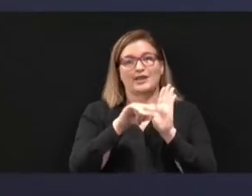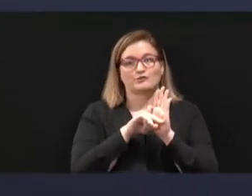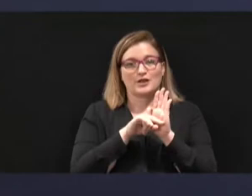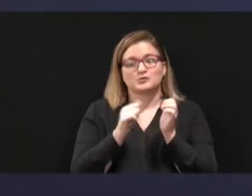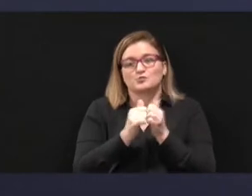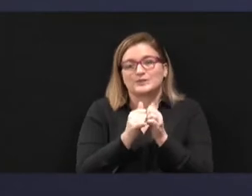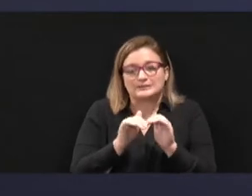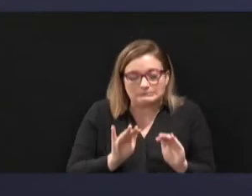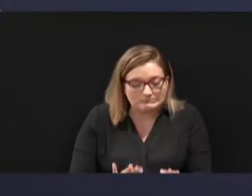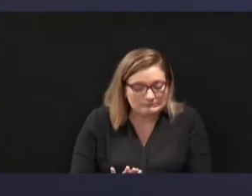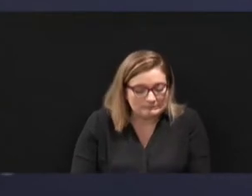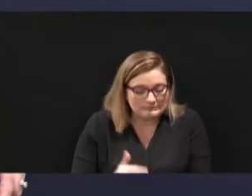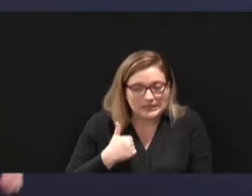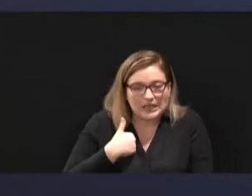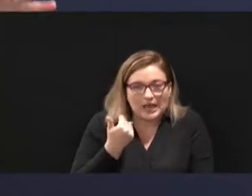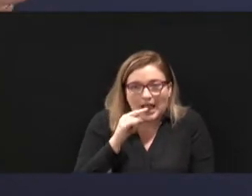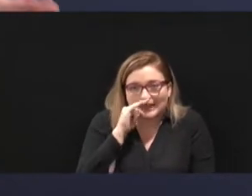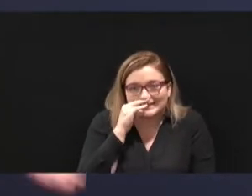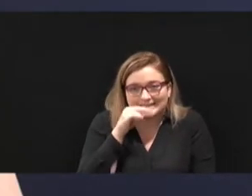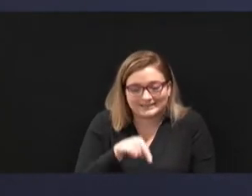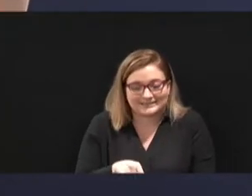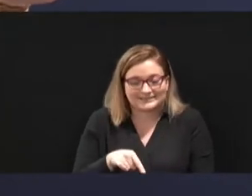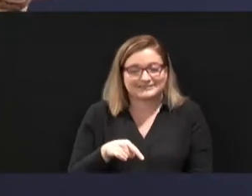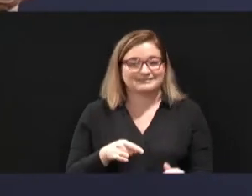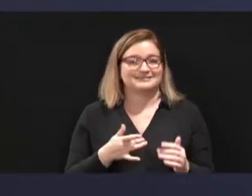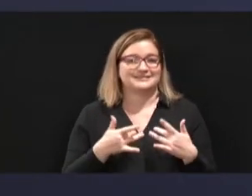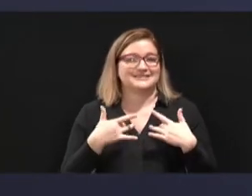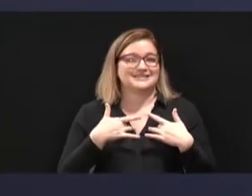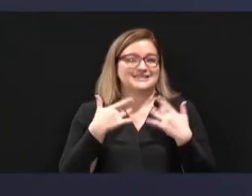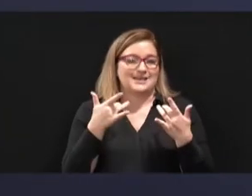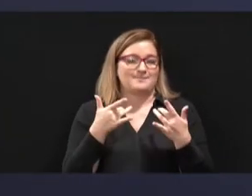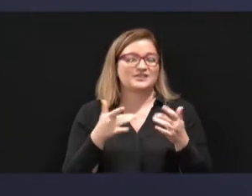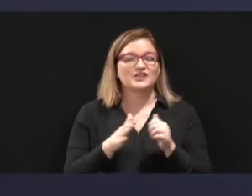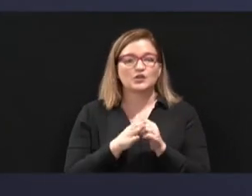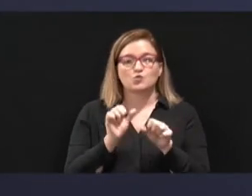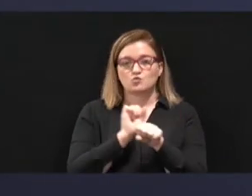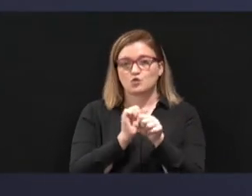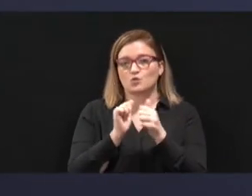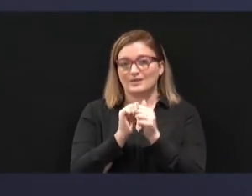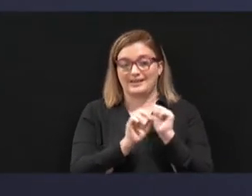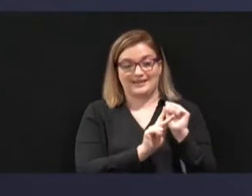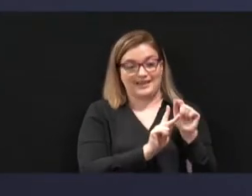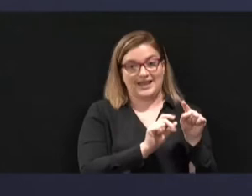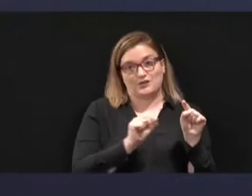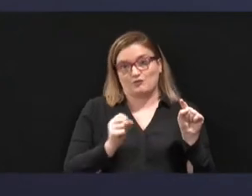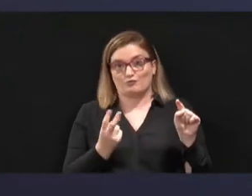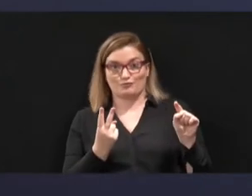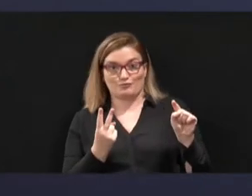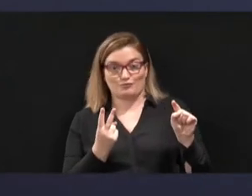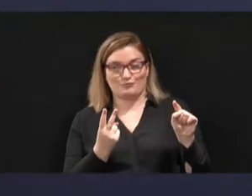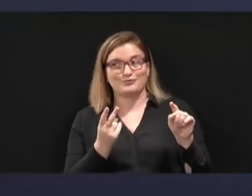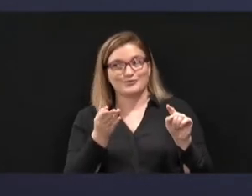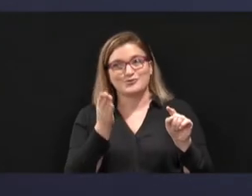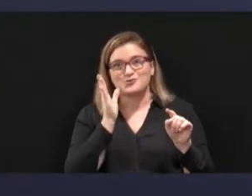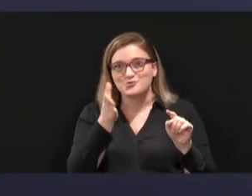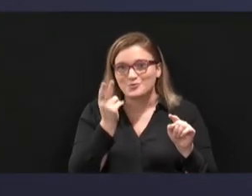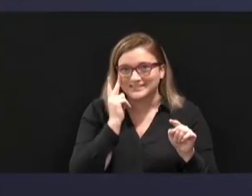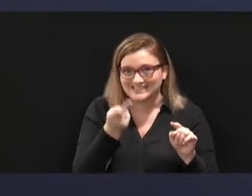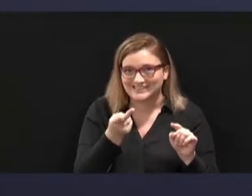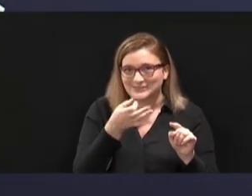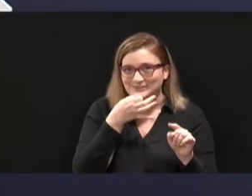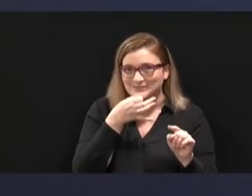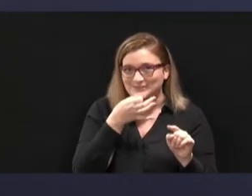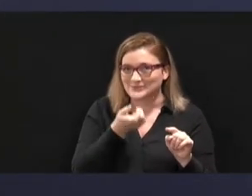So I mostly worked with K-2, as you're about to tell, okay? As you're about to see. So I'm not going to go through